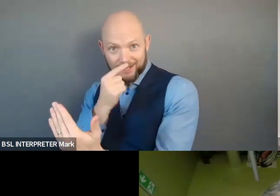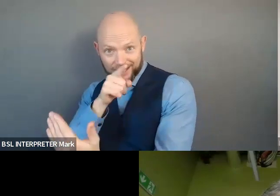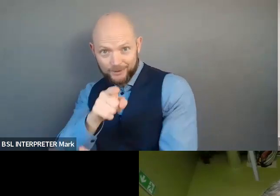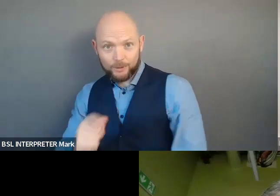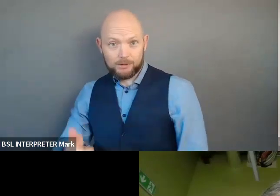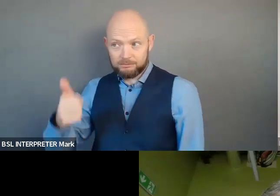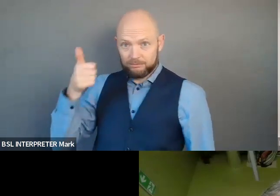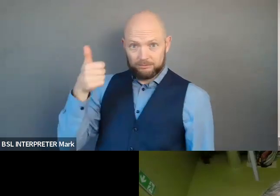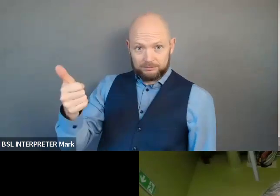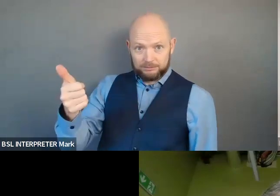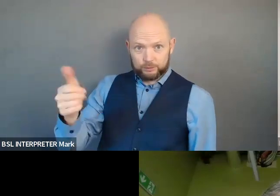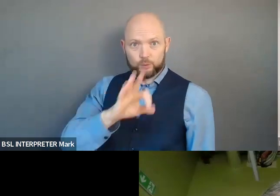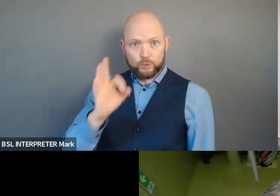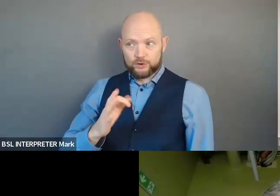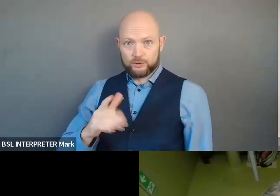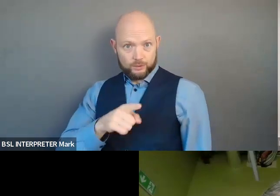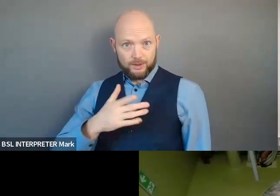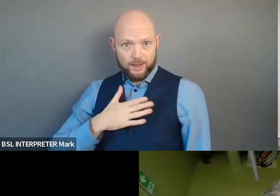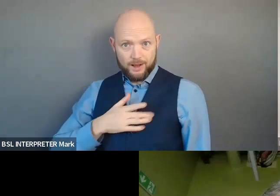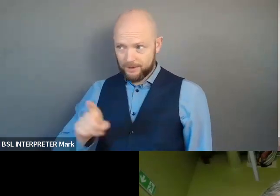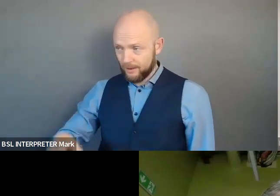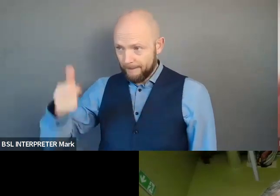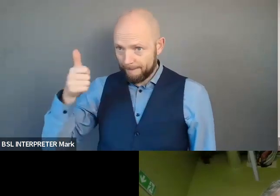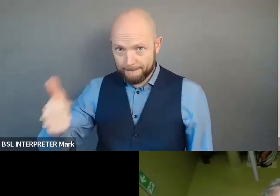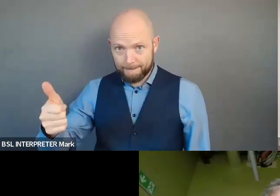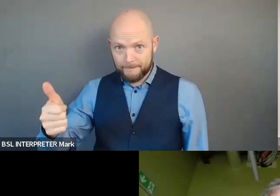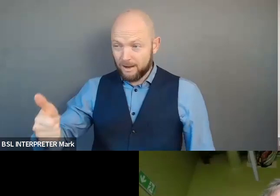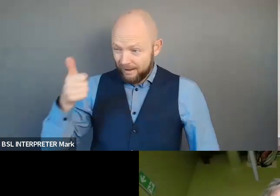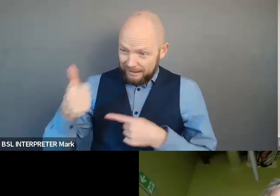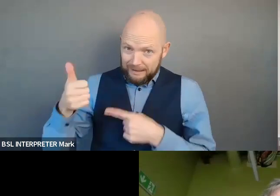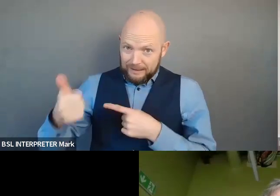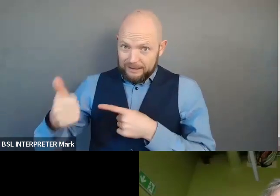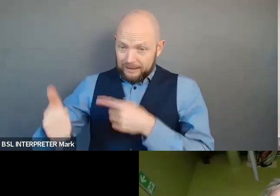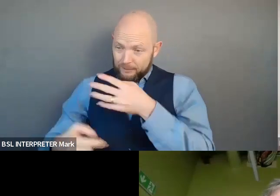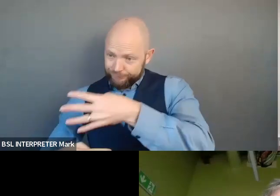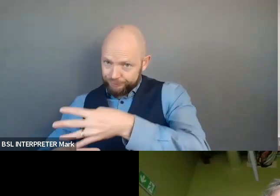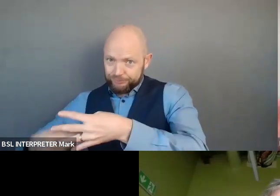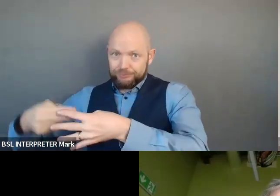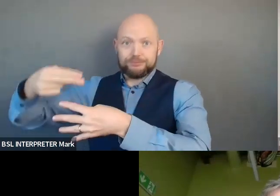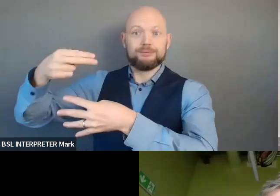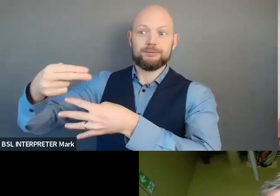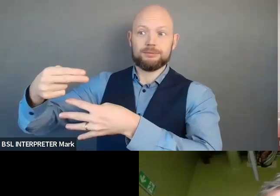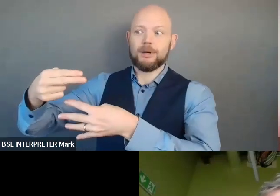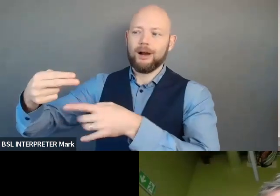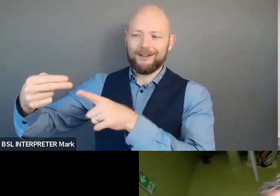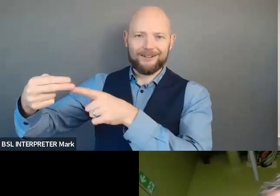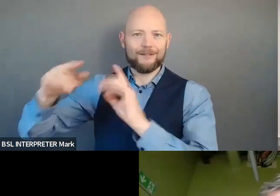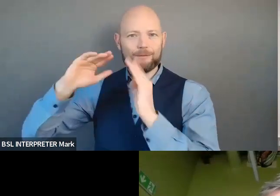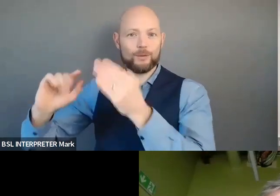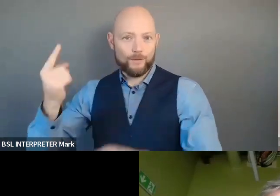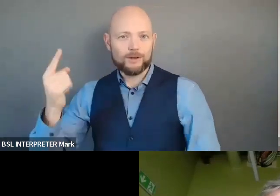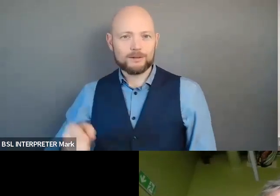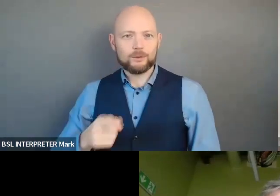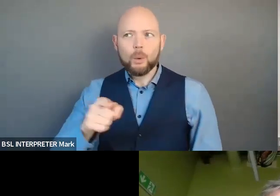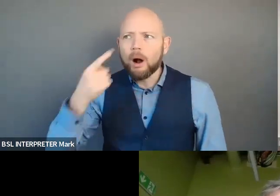a thumbs up against a question that you particularly would like to see asked, and the more upticks we get, then we might focus